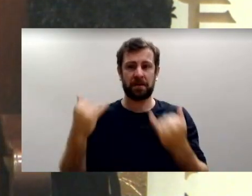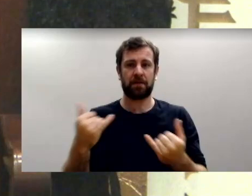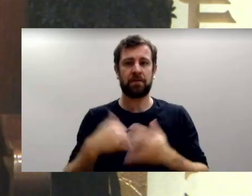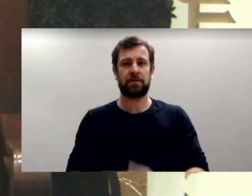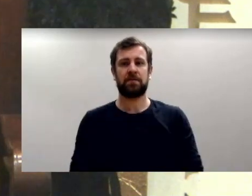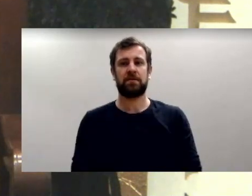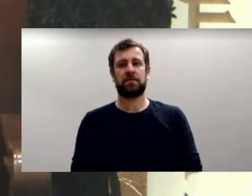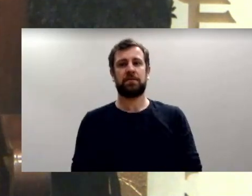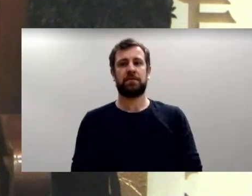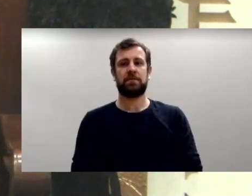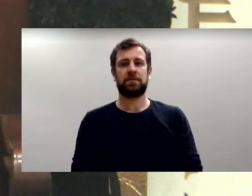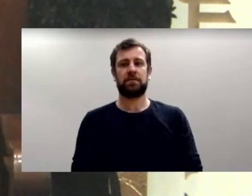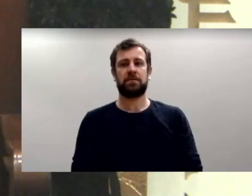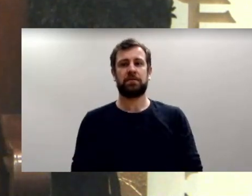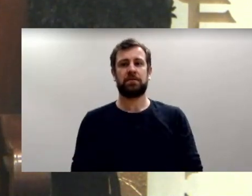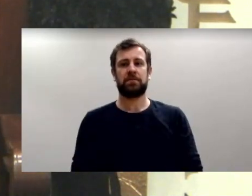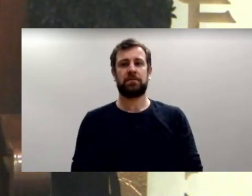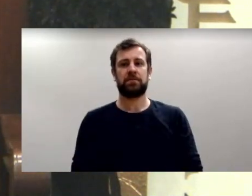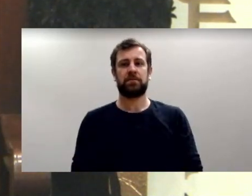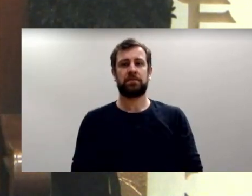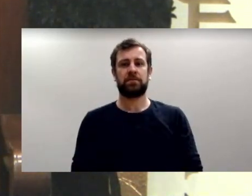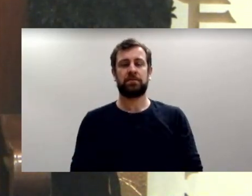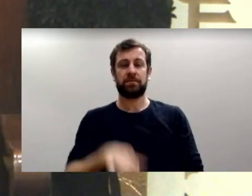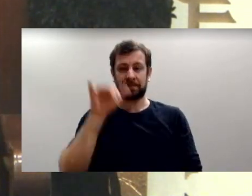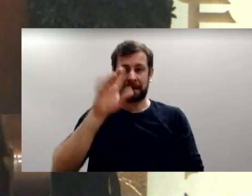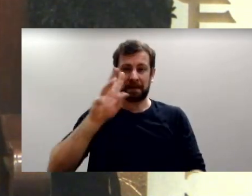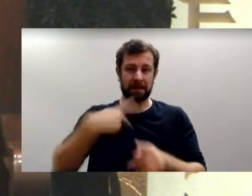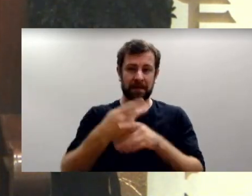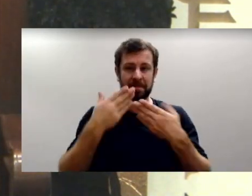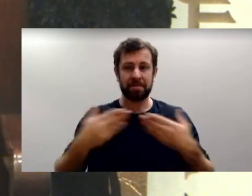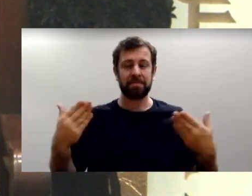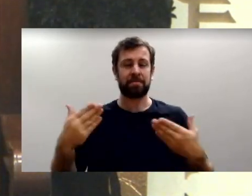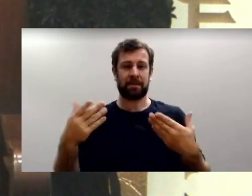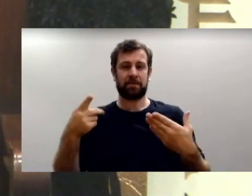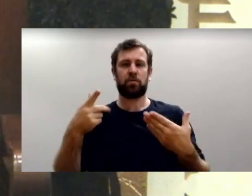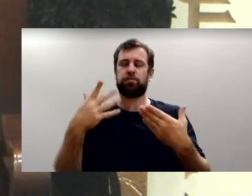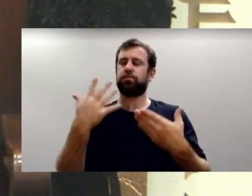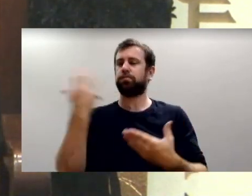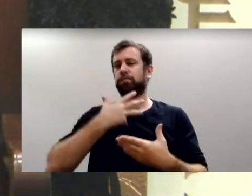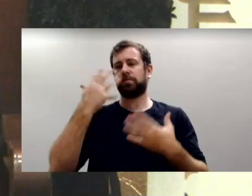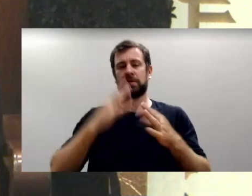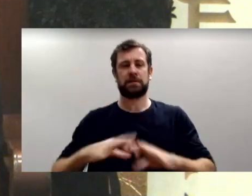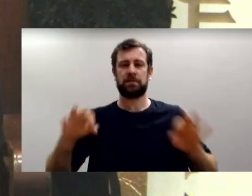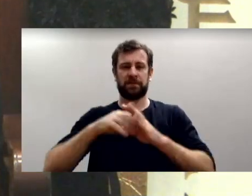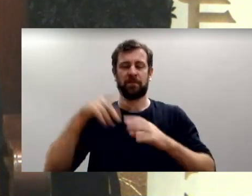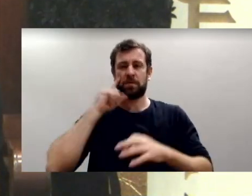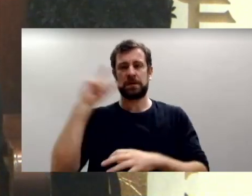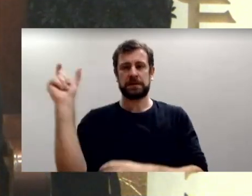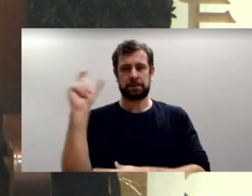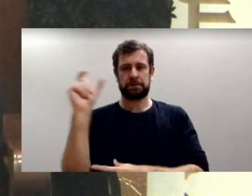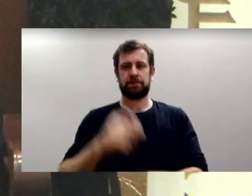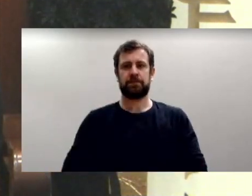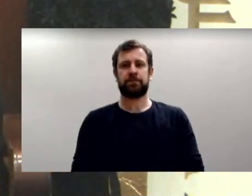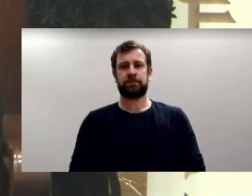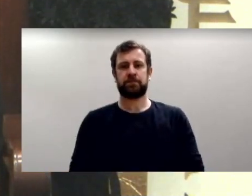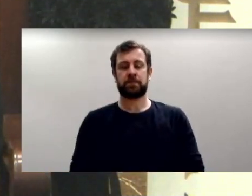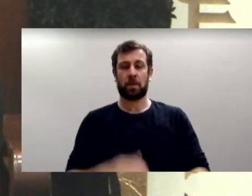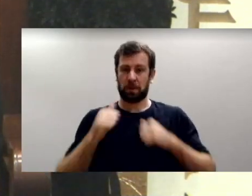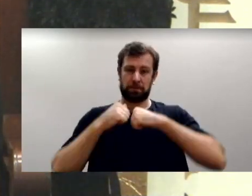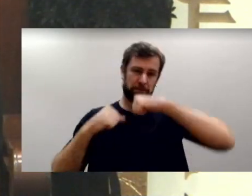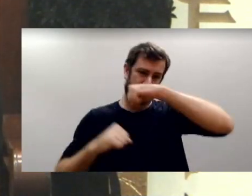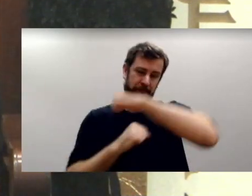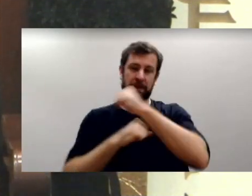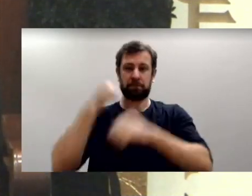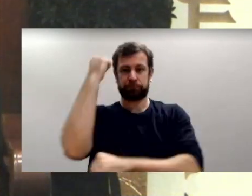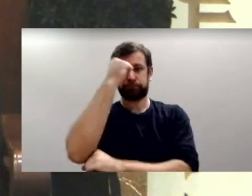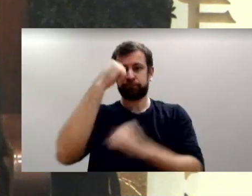Which such a thing, which is actually known as one of the arkan of Islam, you know, pillars of Islam.